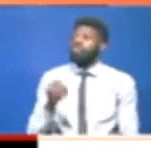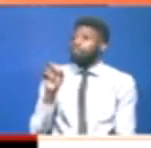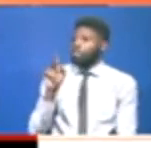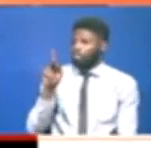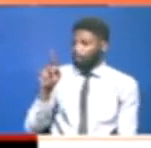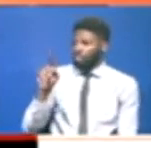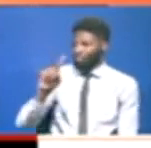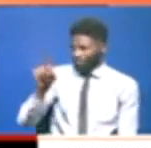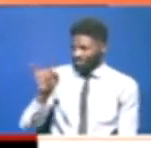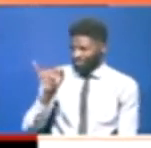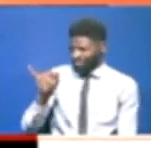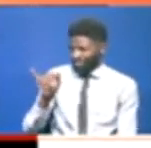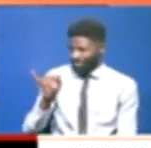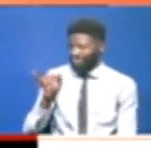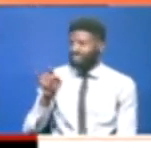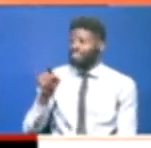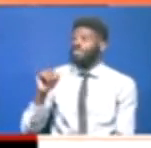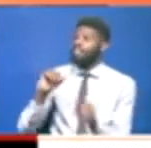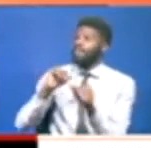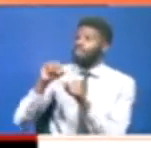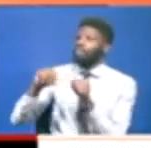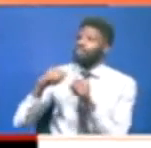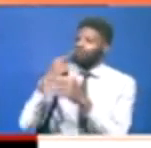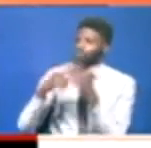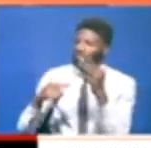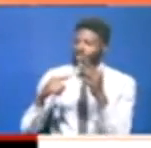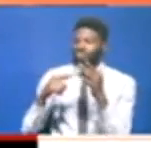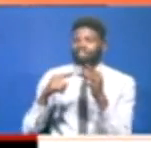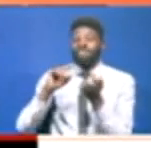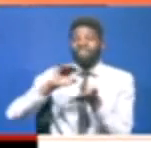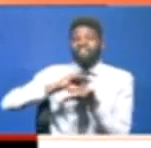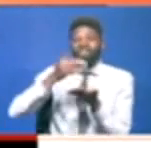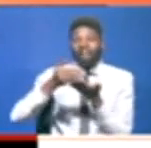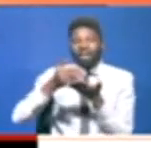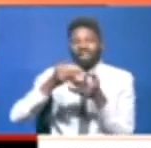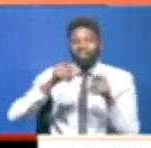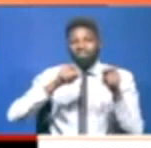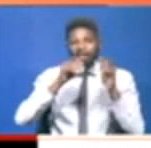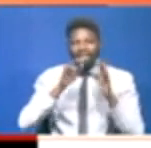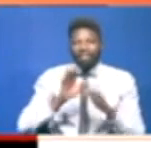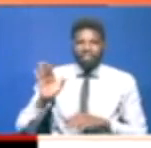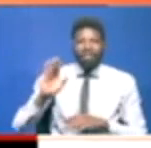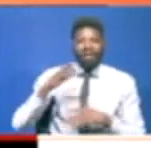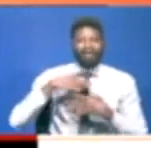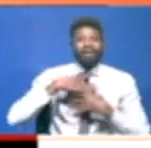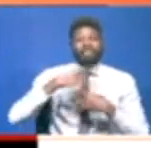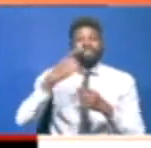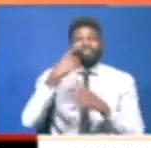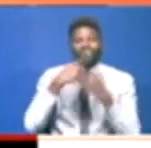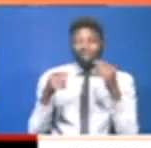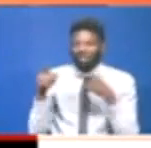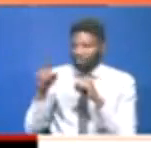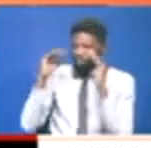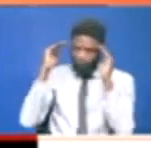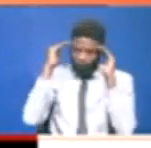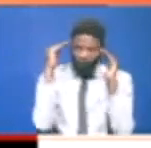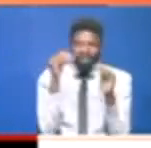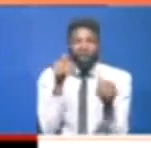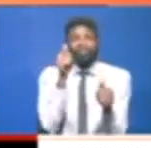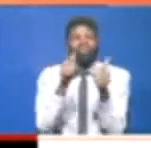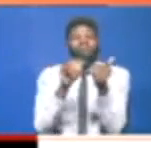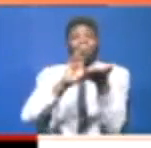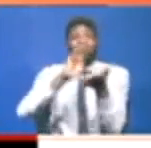is about the interest of the fund manager. You know, the fund manager will also be looking at which investment vehicle shall